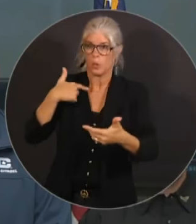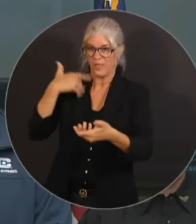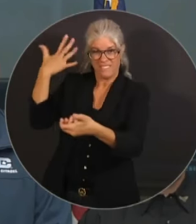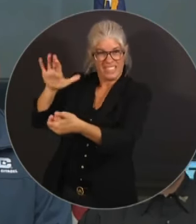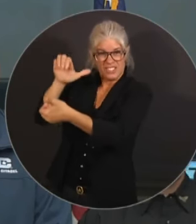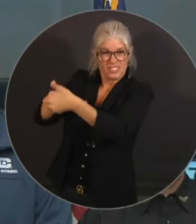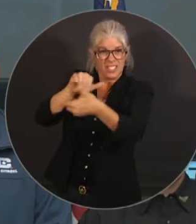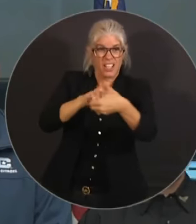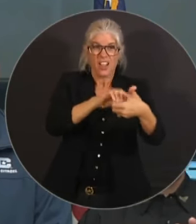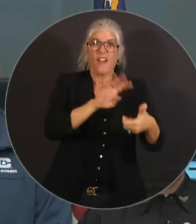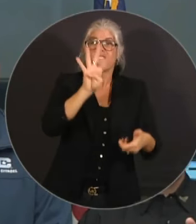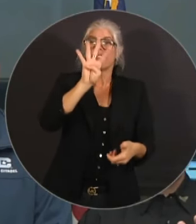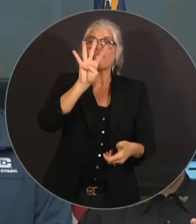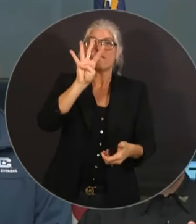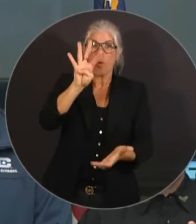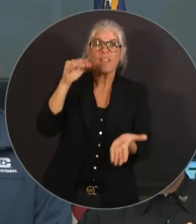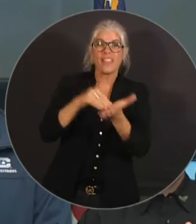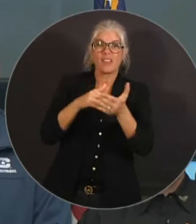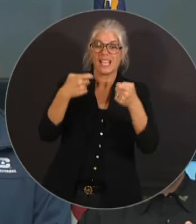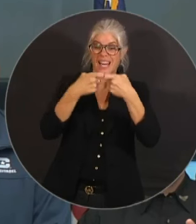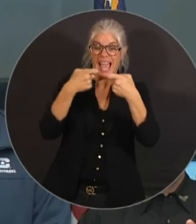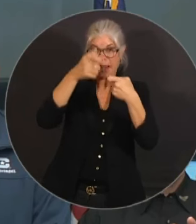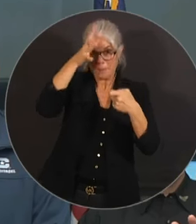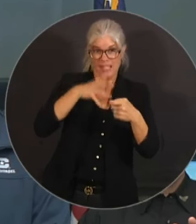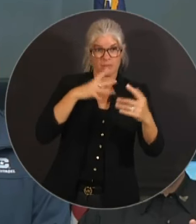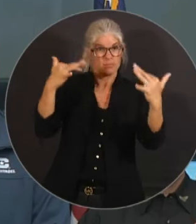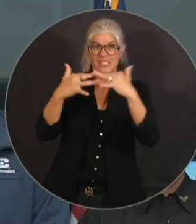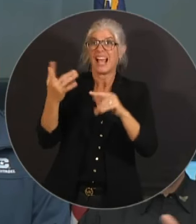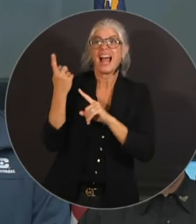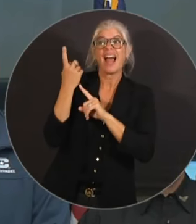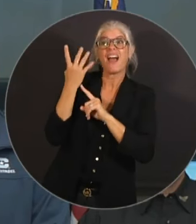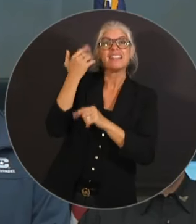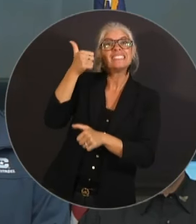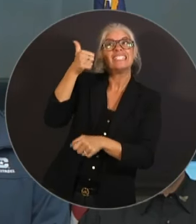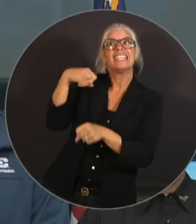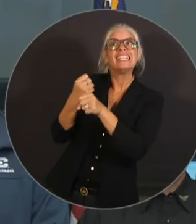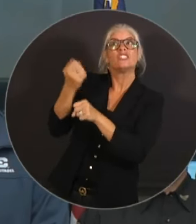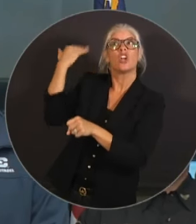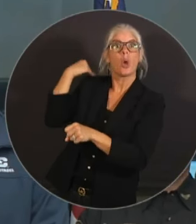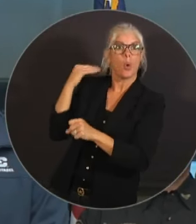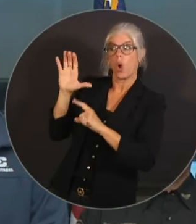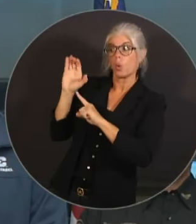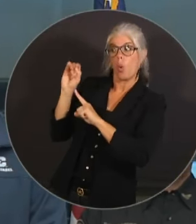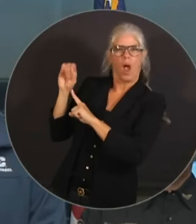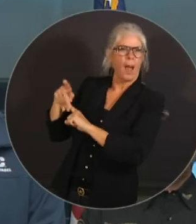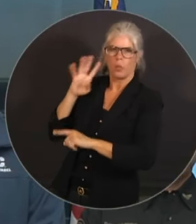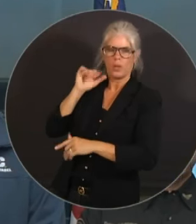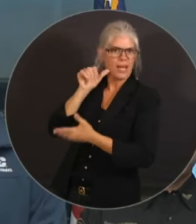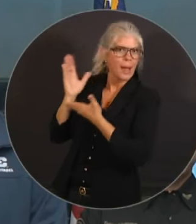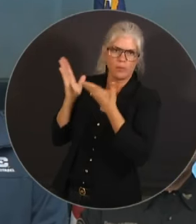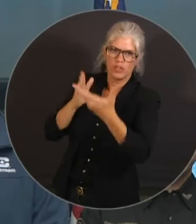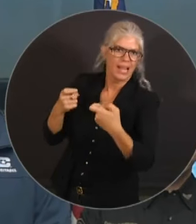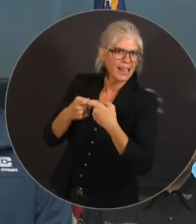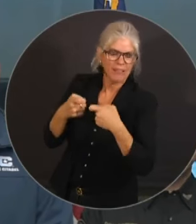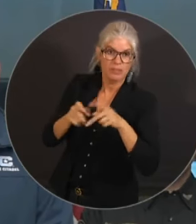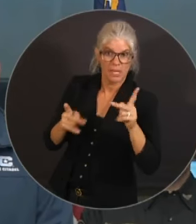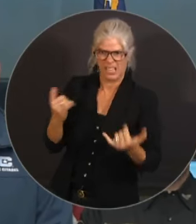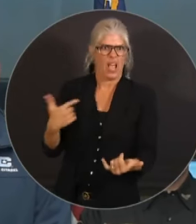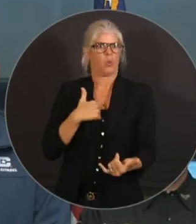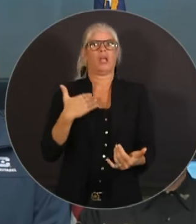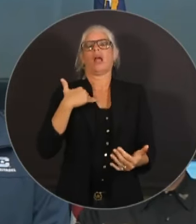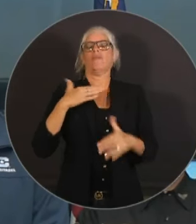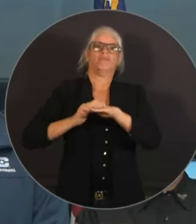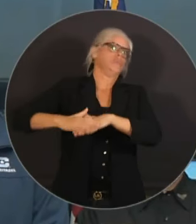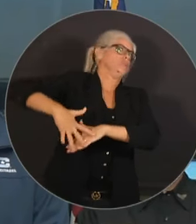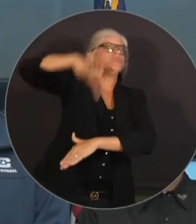in. 10 years ago, the co-ops would never have brought in linemen, and they may get to 7,500. So these things